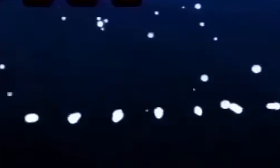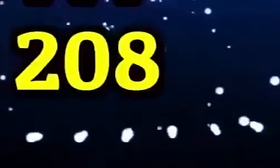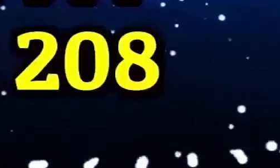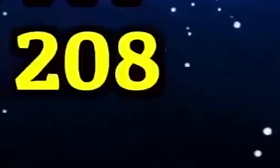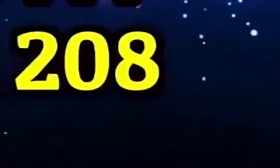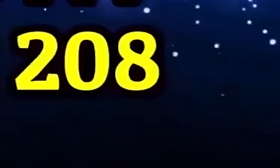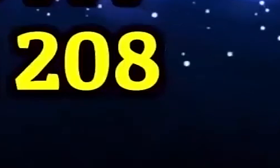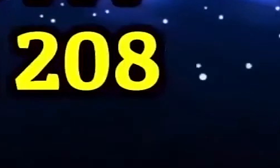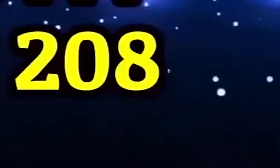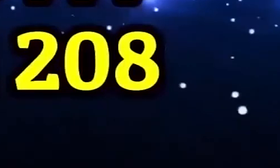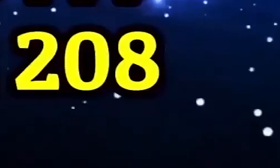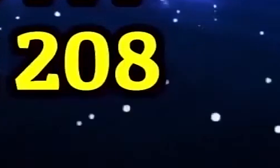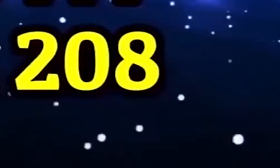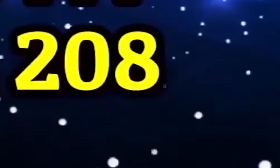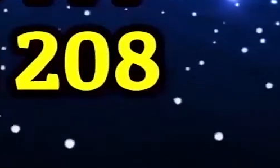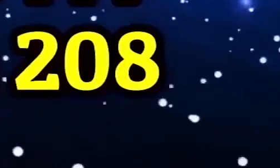+233 209 555 777 or